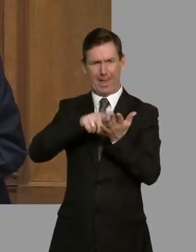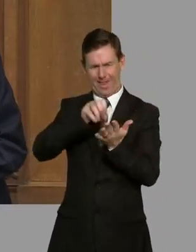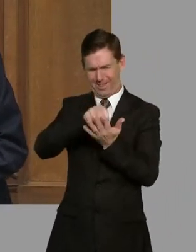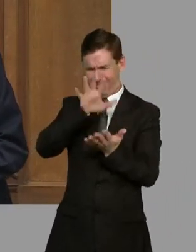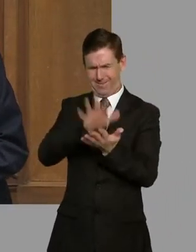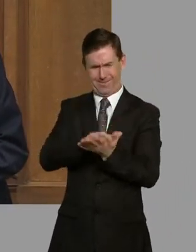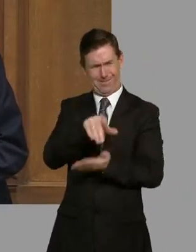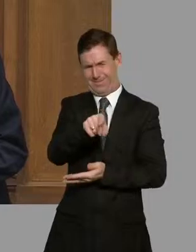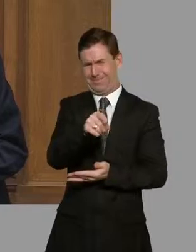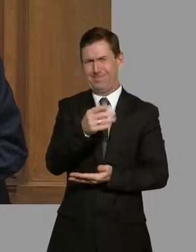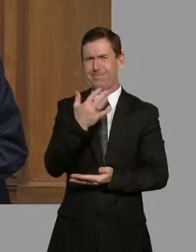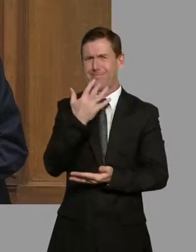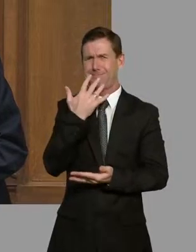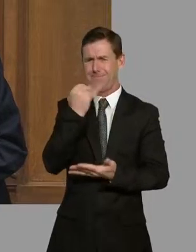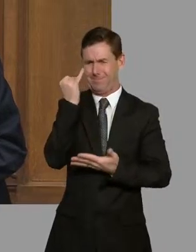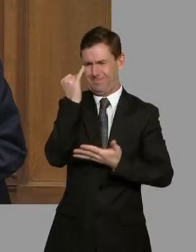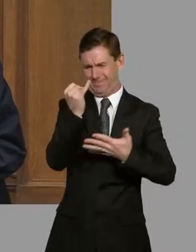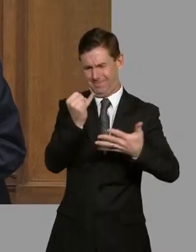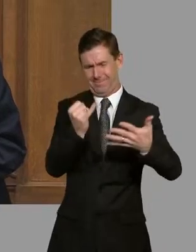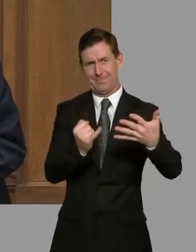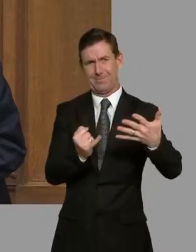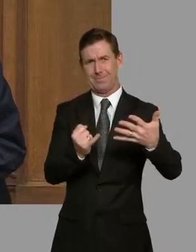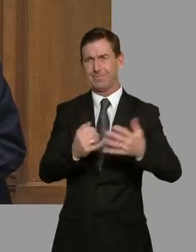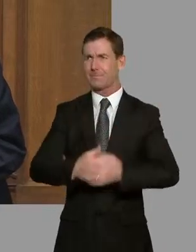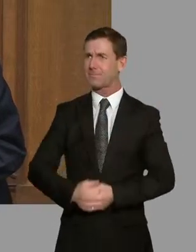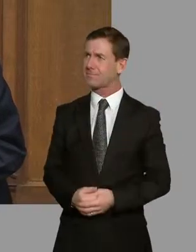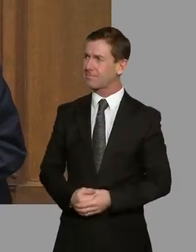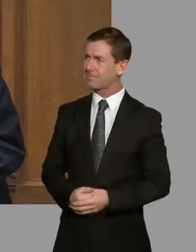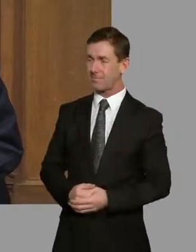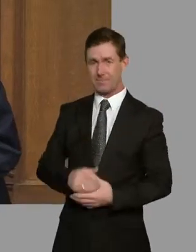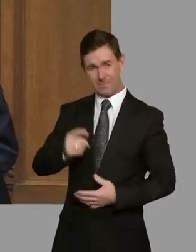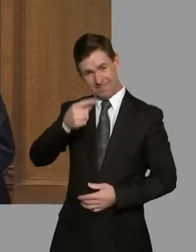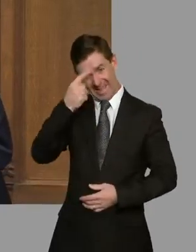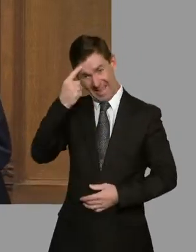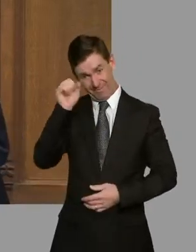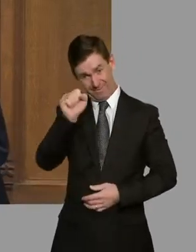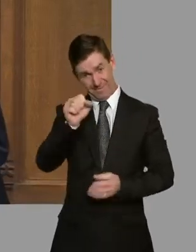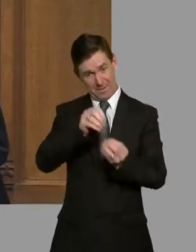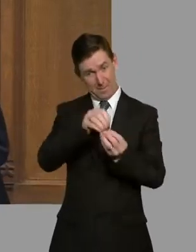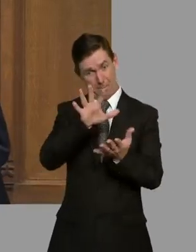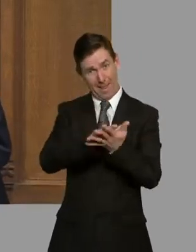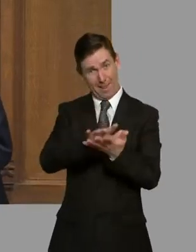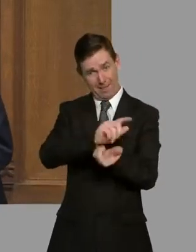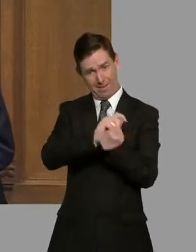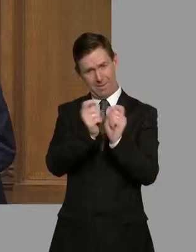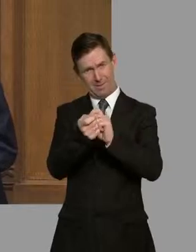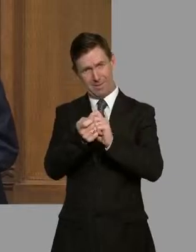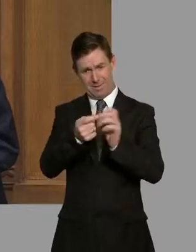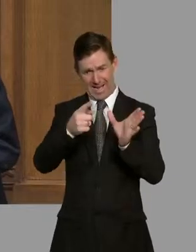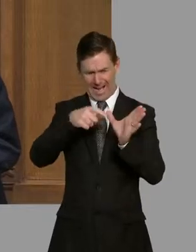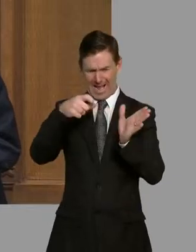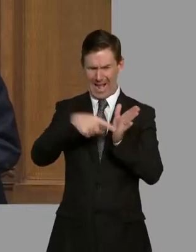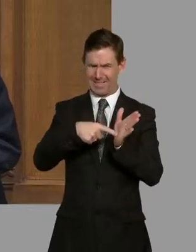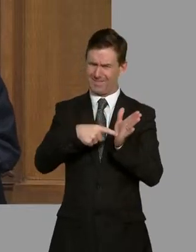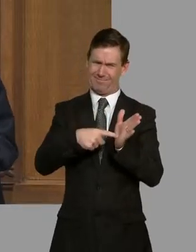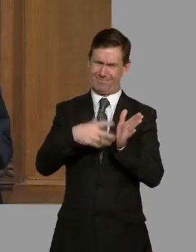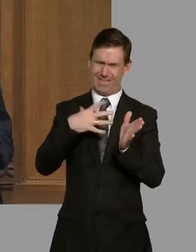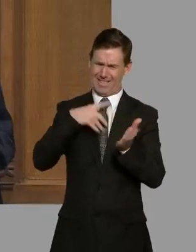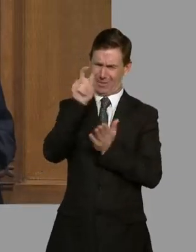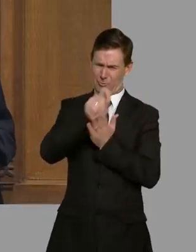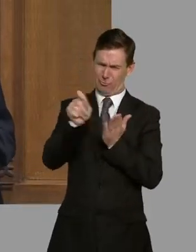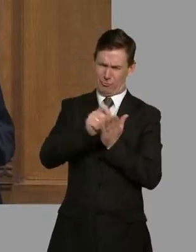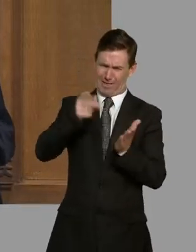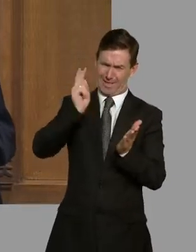to become an Act of Parliament, it will have to be completely rewritten in committee. But, Mr Speaker, the Prime Minister from